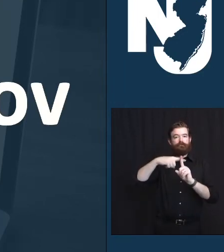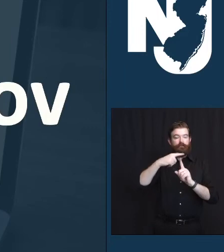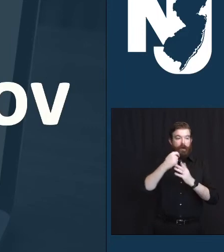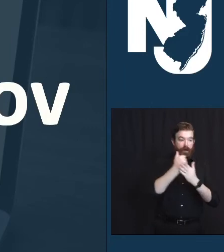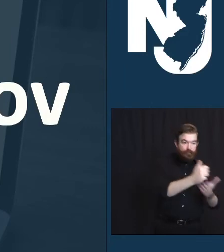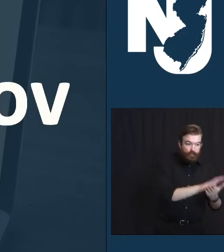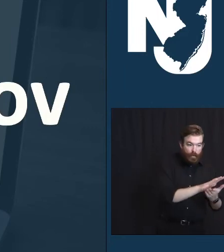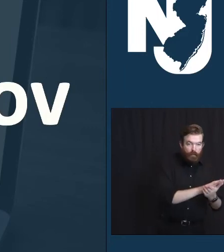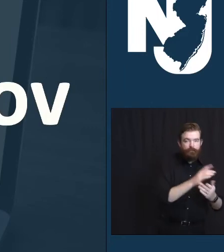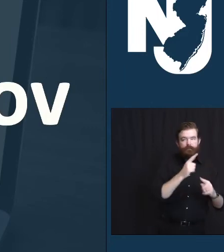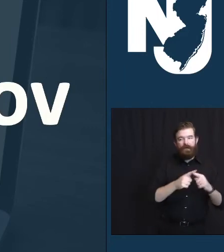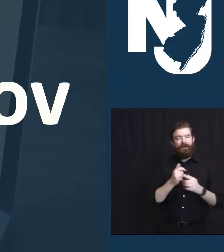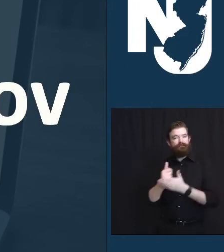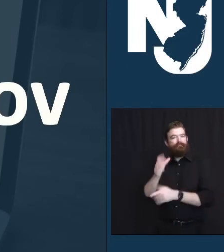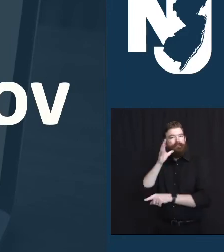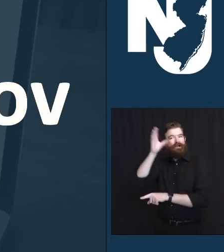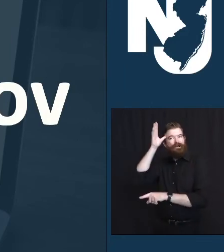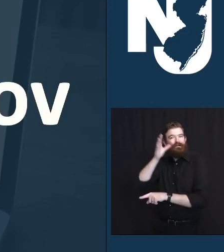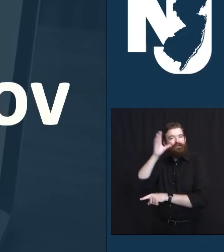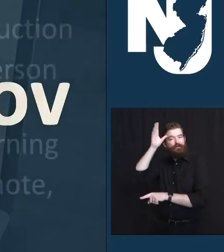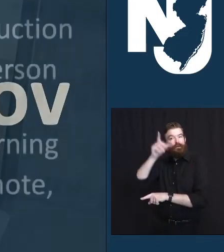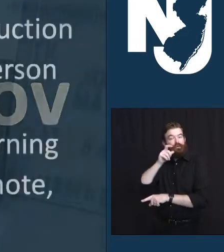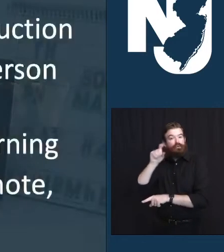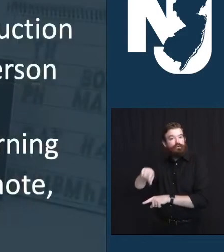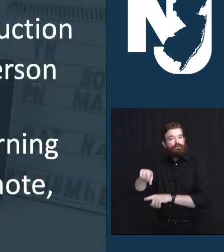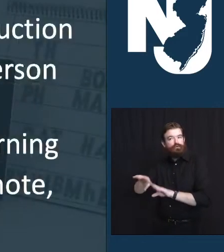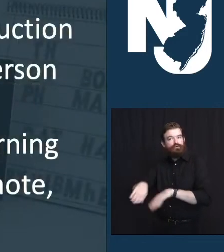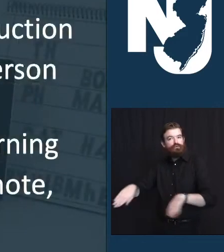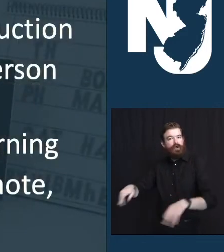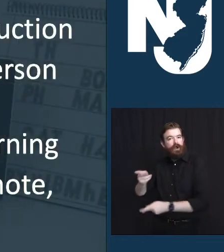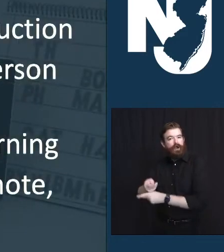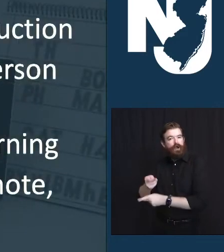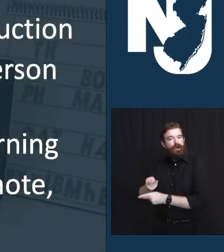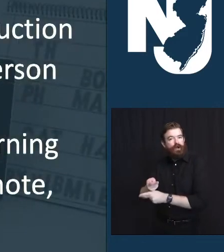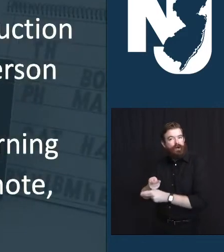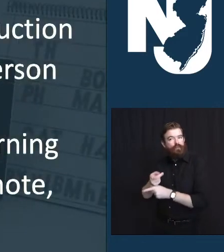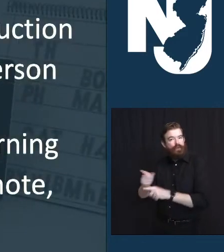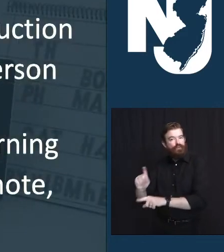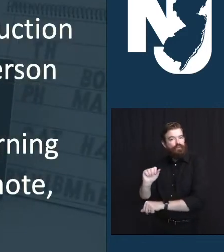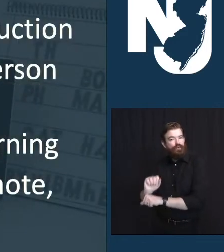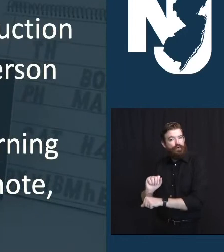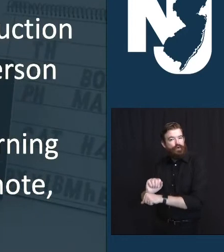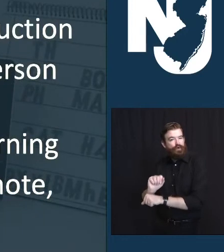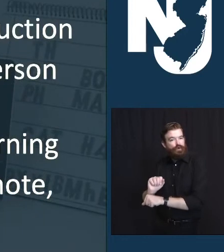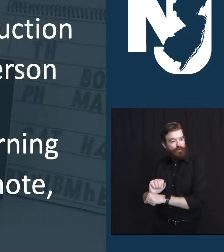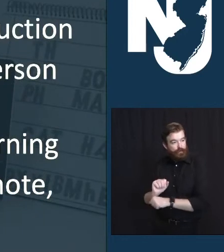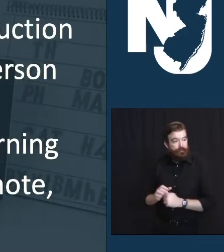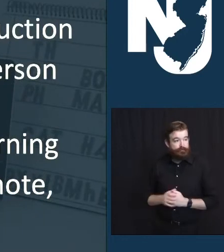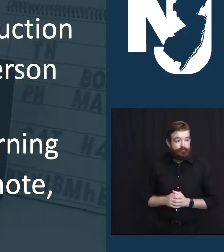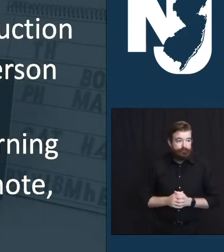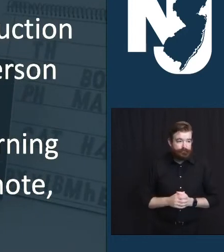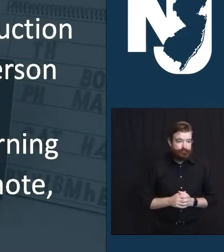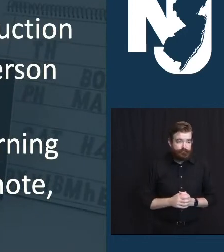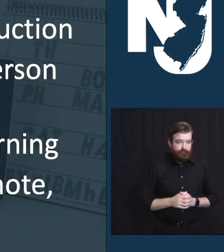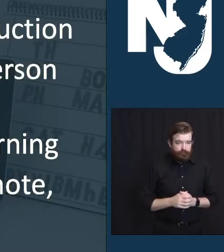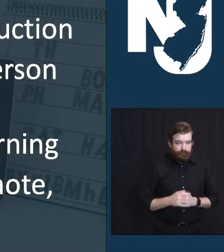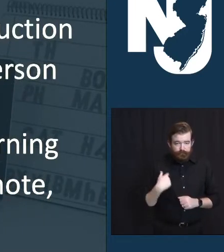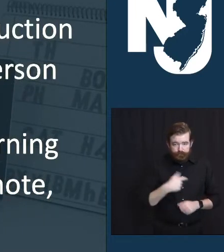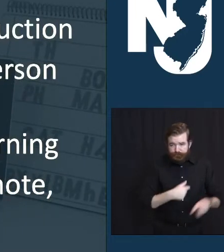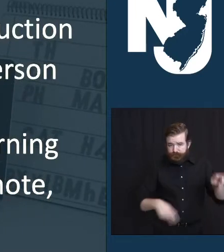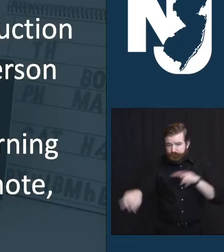of the metrics we're tracking in our schools. Across the past several weeks, we have seen multiple schools adjust their earning schedules,